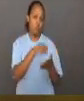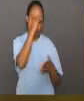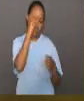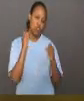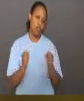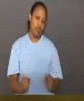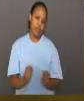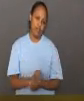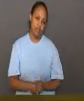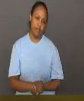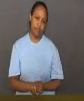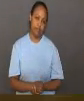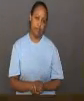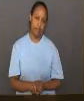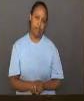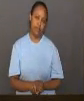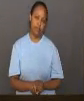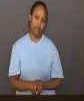and the Holocaust.